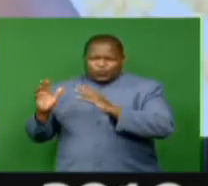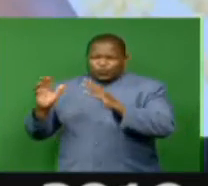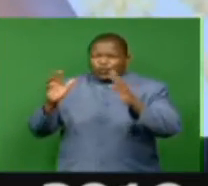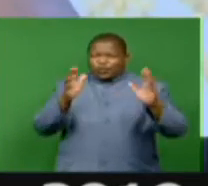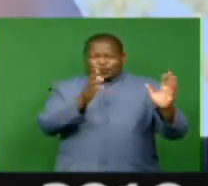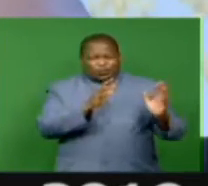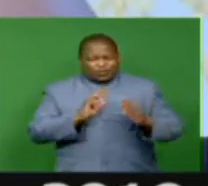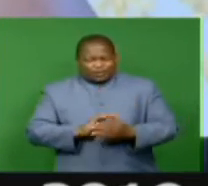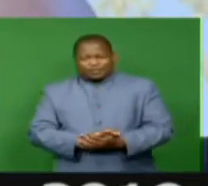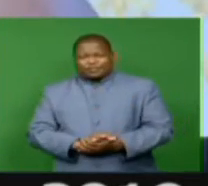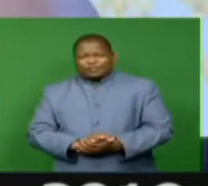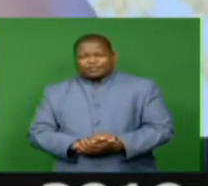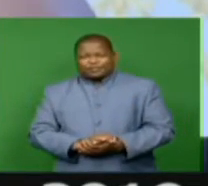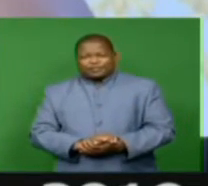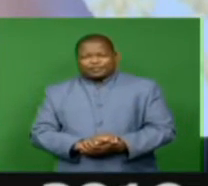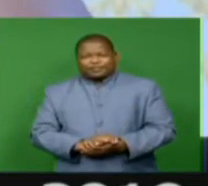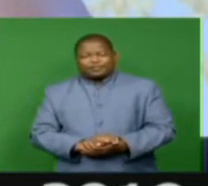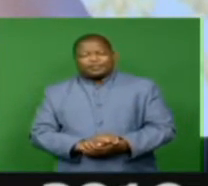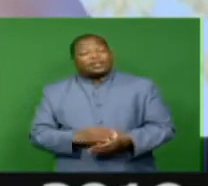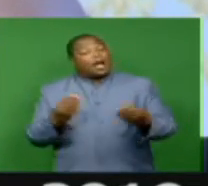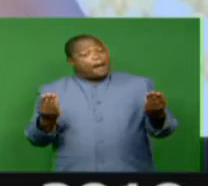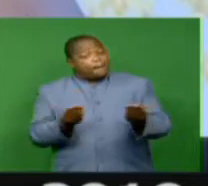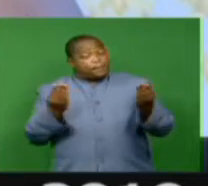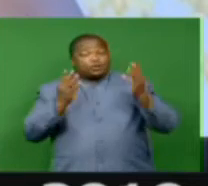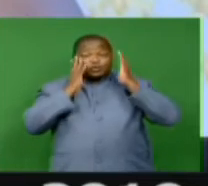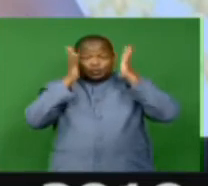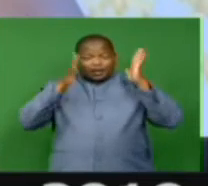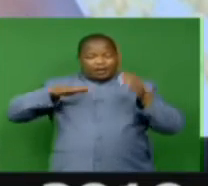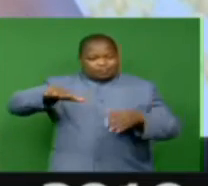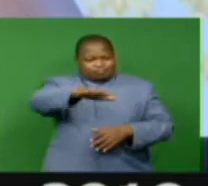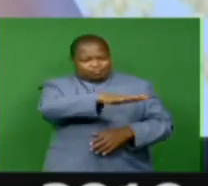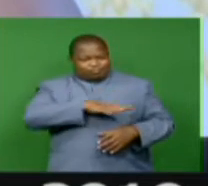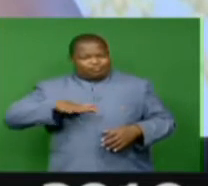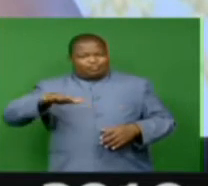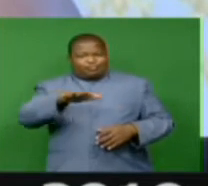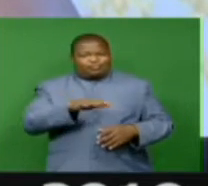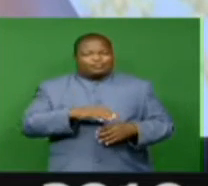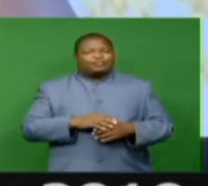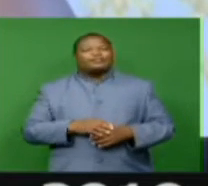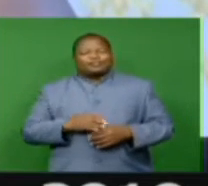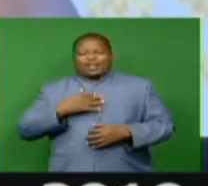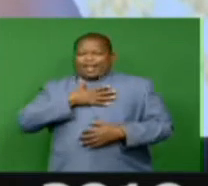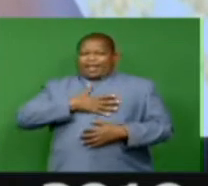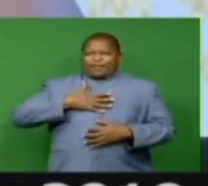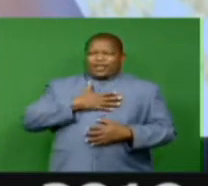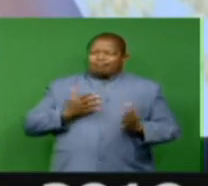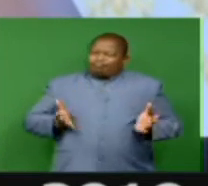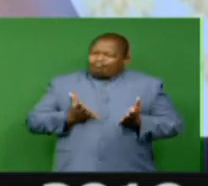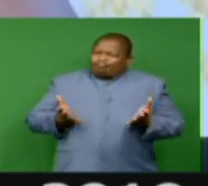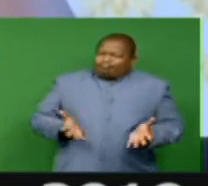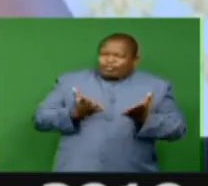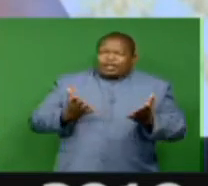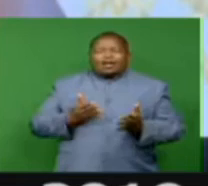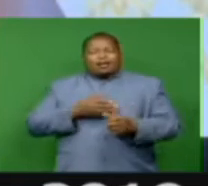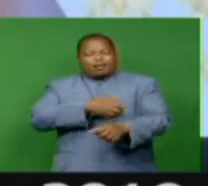As a nation, we are constantly inspired and encouraged by your guidance and passion for